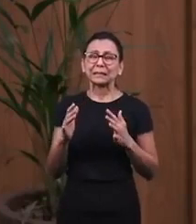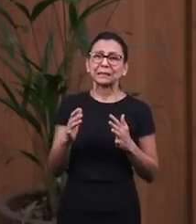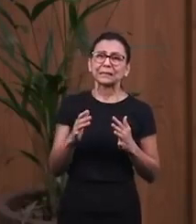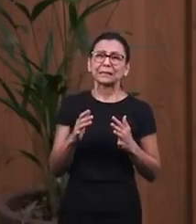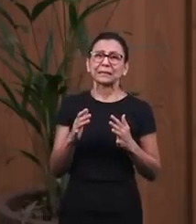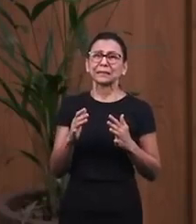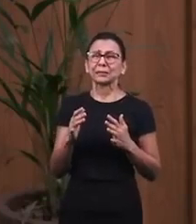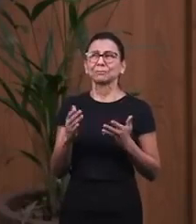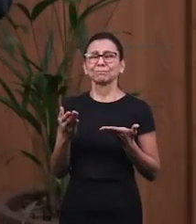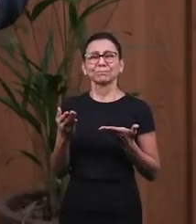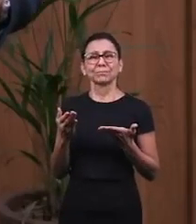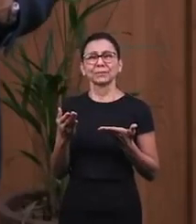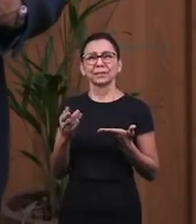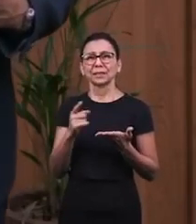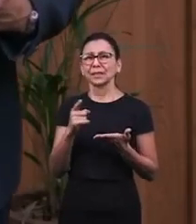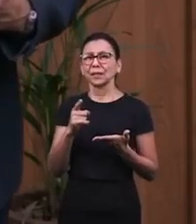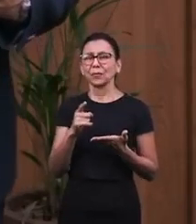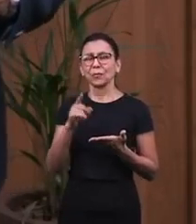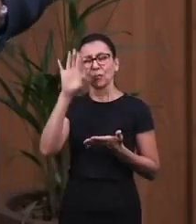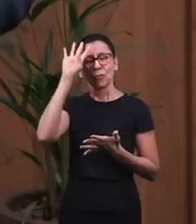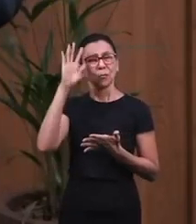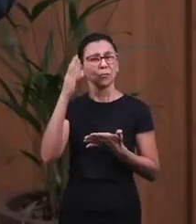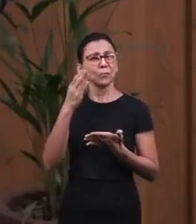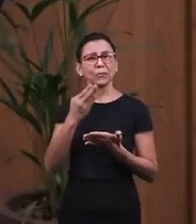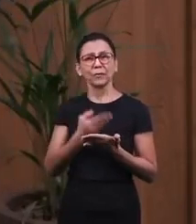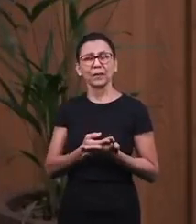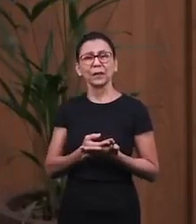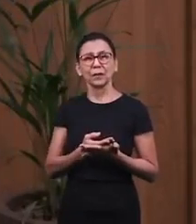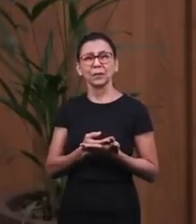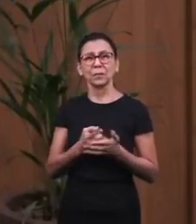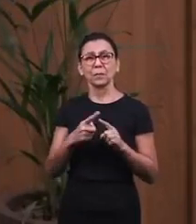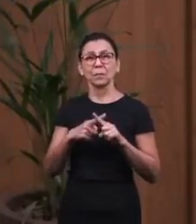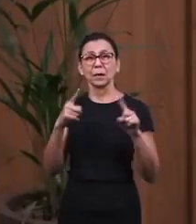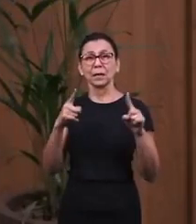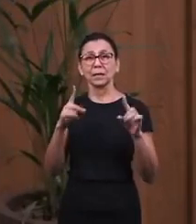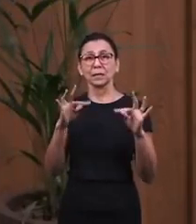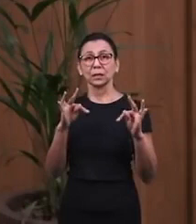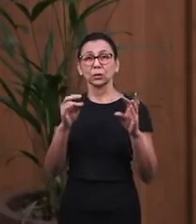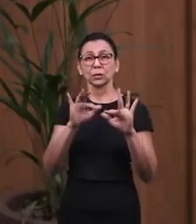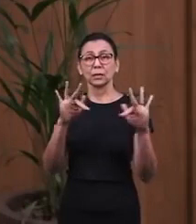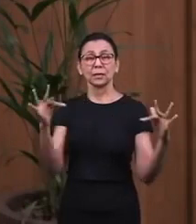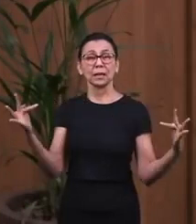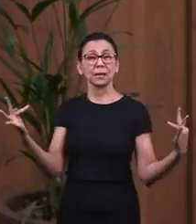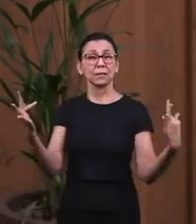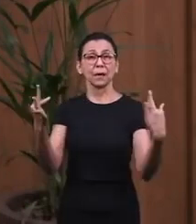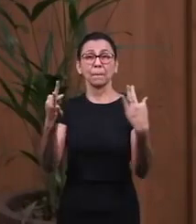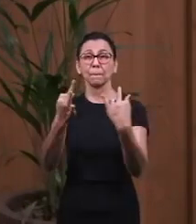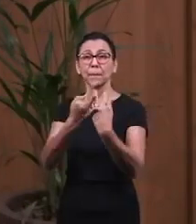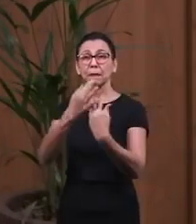that all their households may now be blessed by your grace.